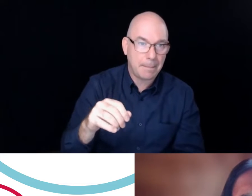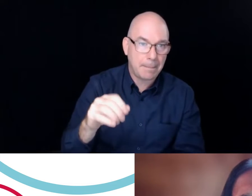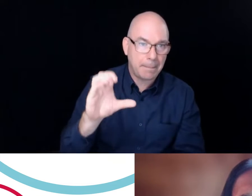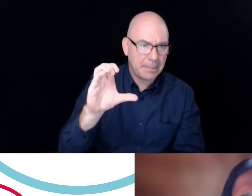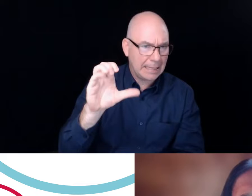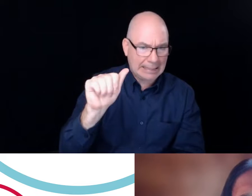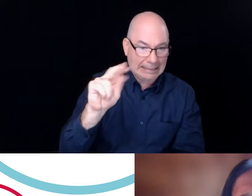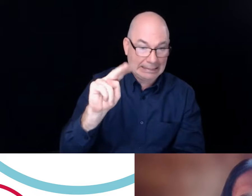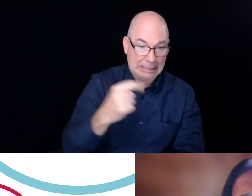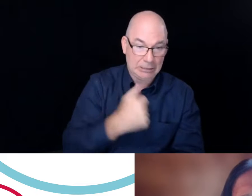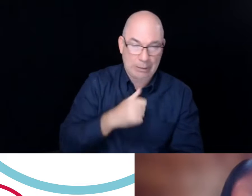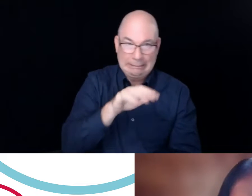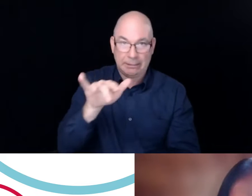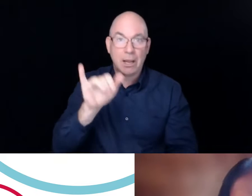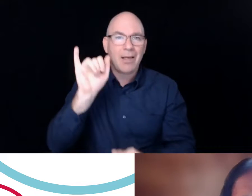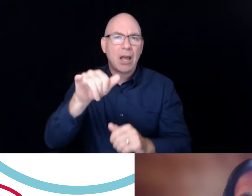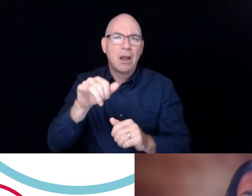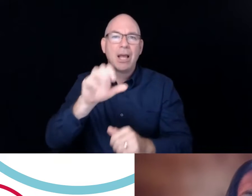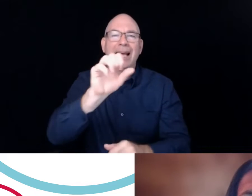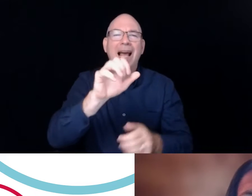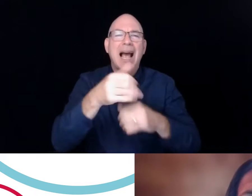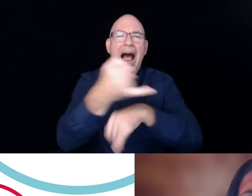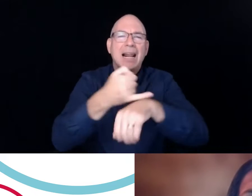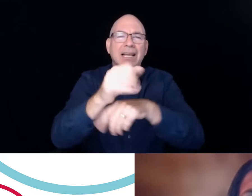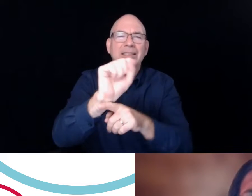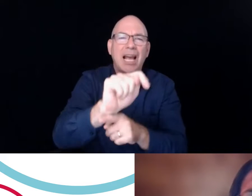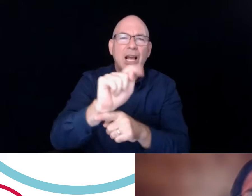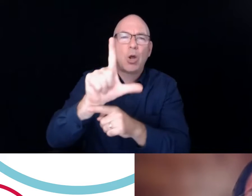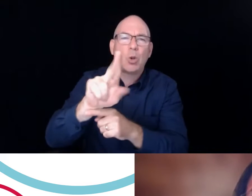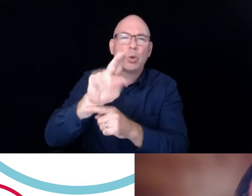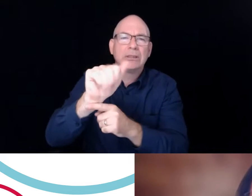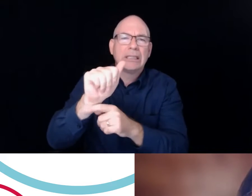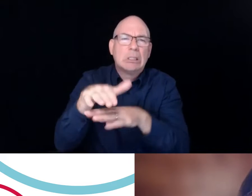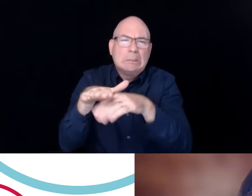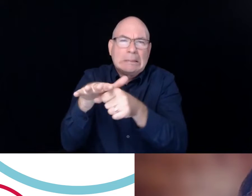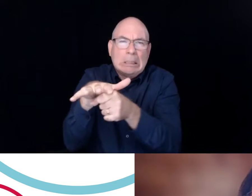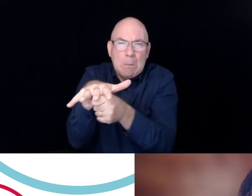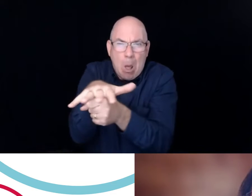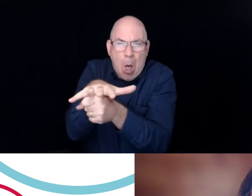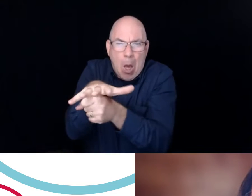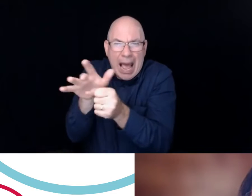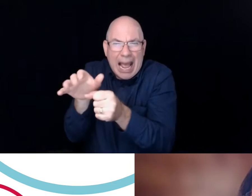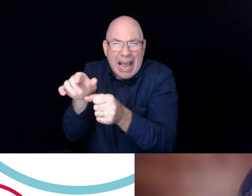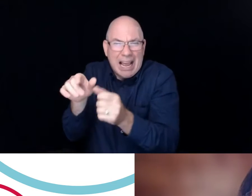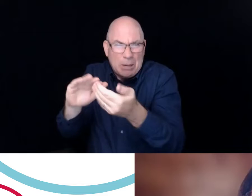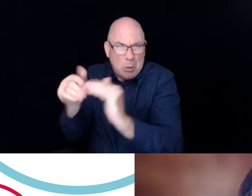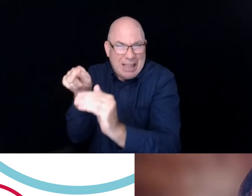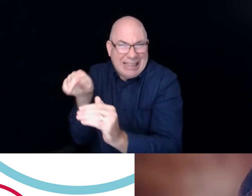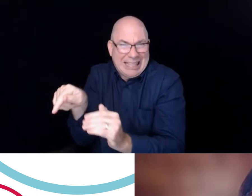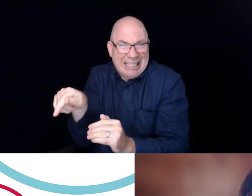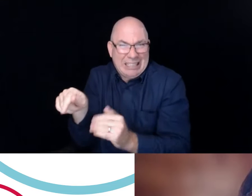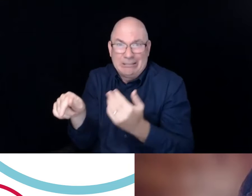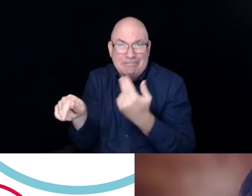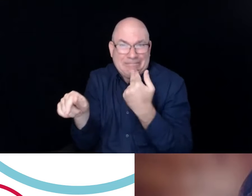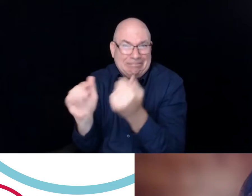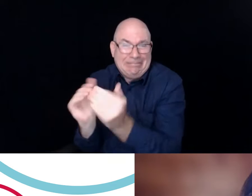very rural community in St. Lucia, one of the smallest communities in St. Lucia. And that experience where we